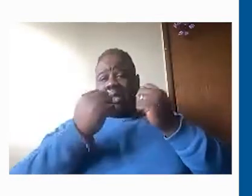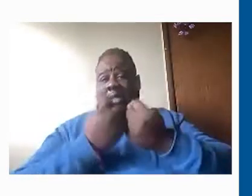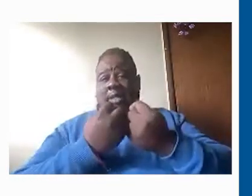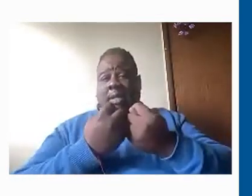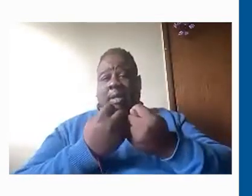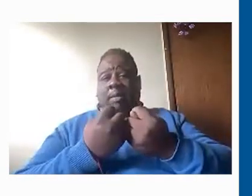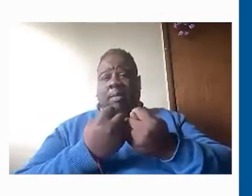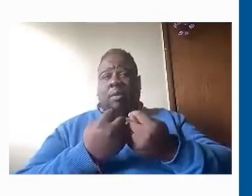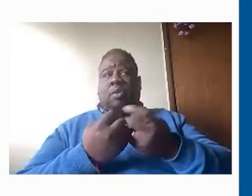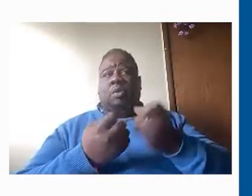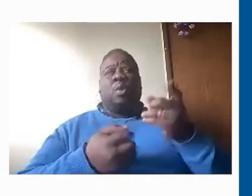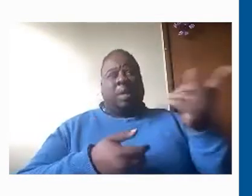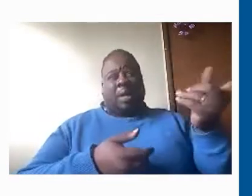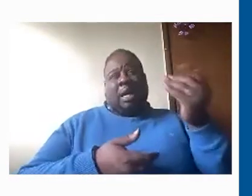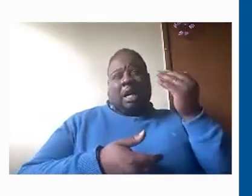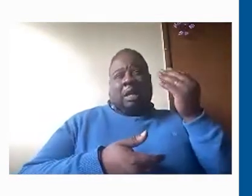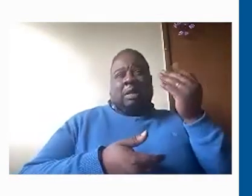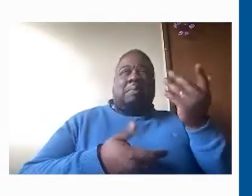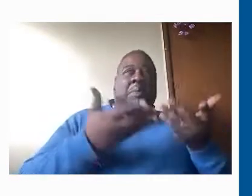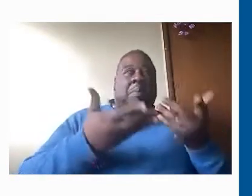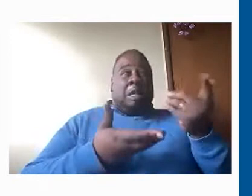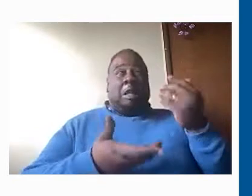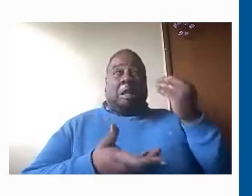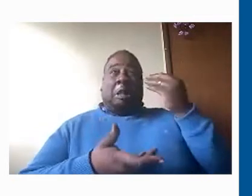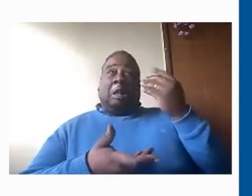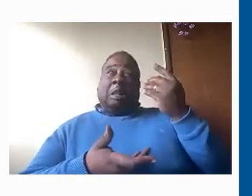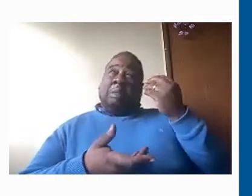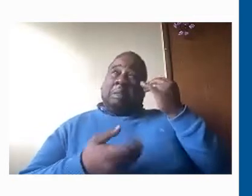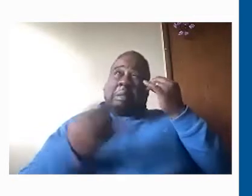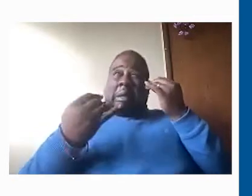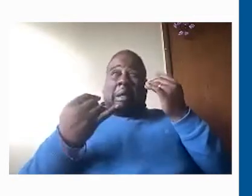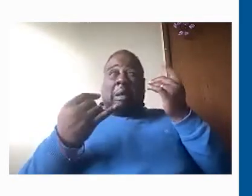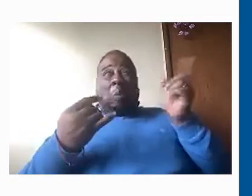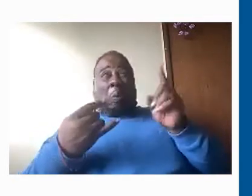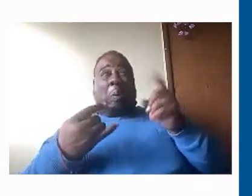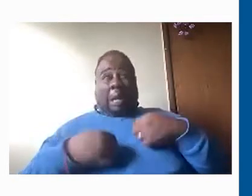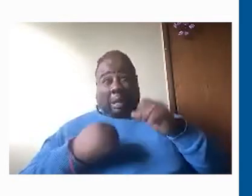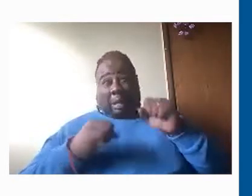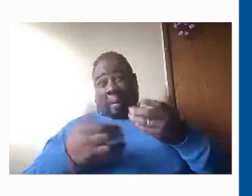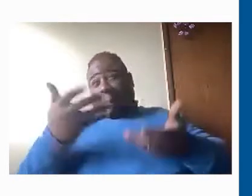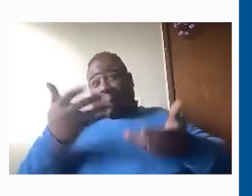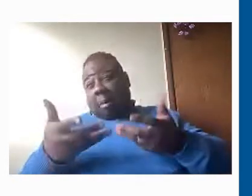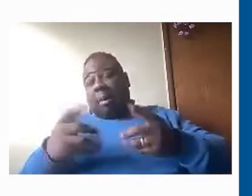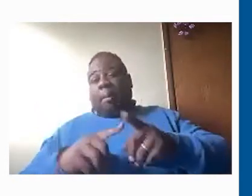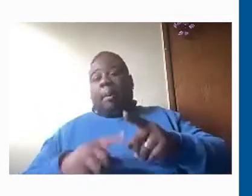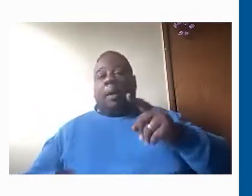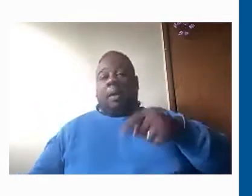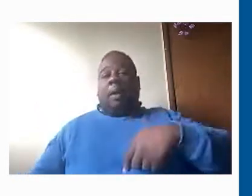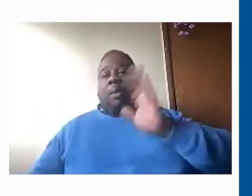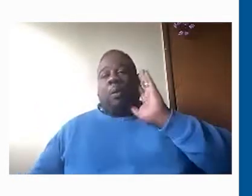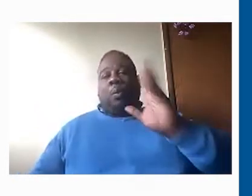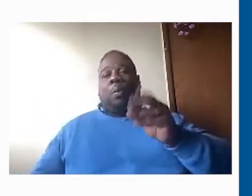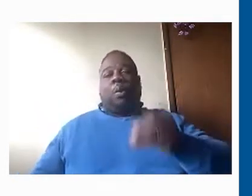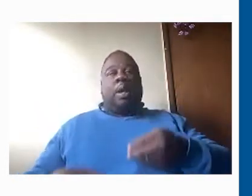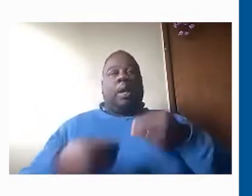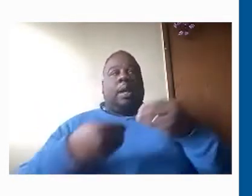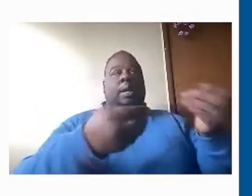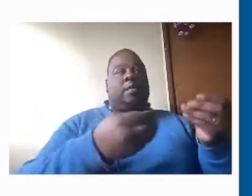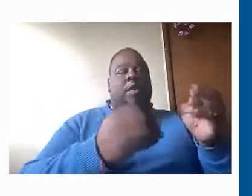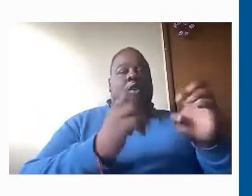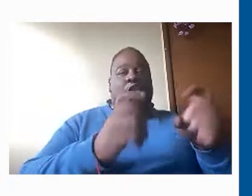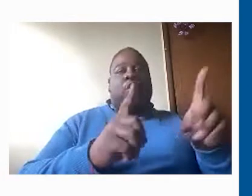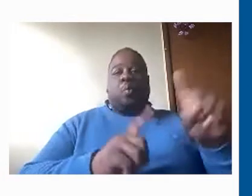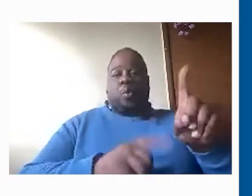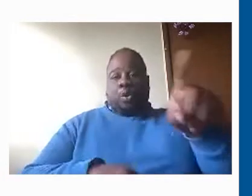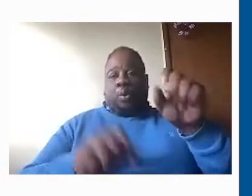to tell him. If a guide dog or service animals travel to a location only one time, they're not really going to know the full way to